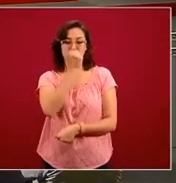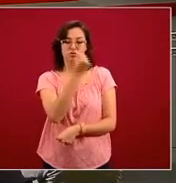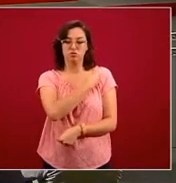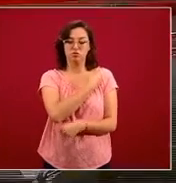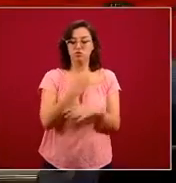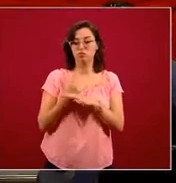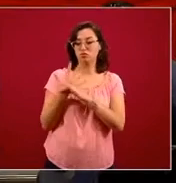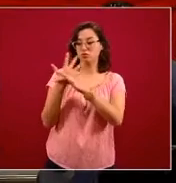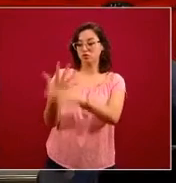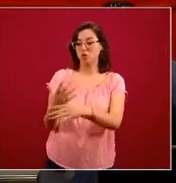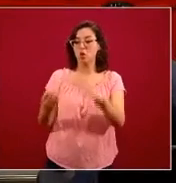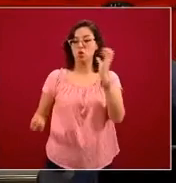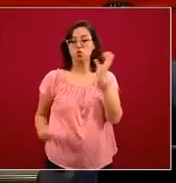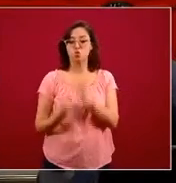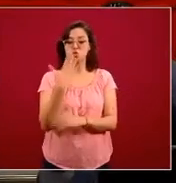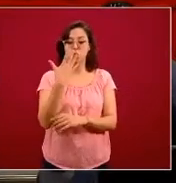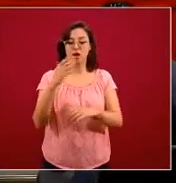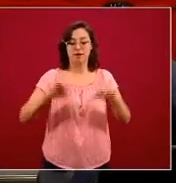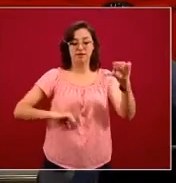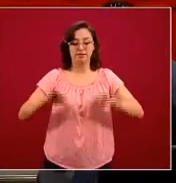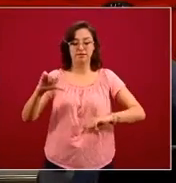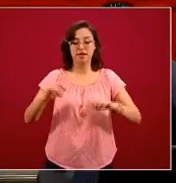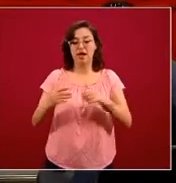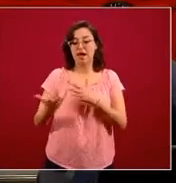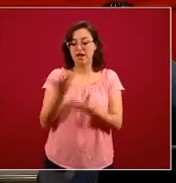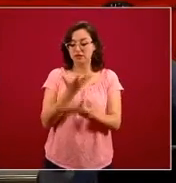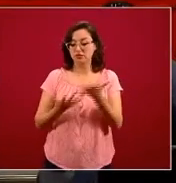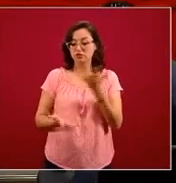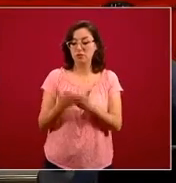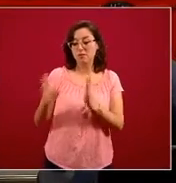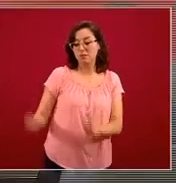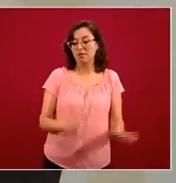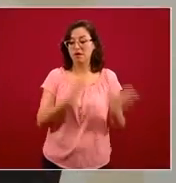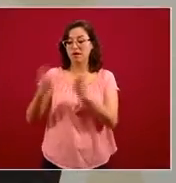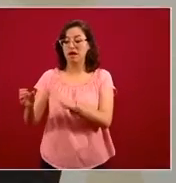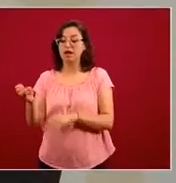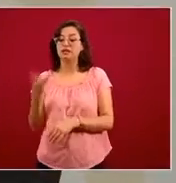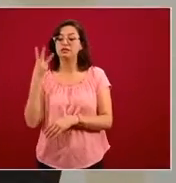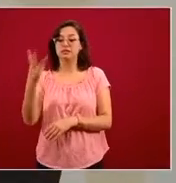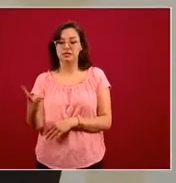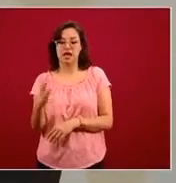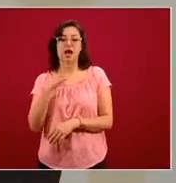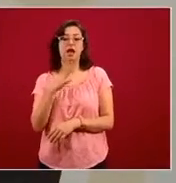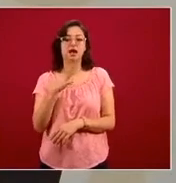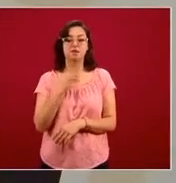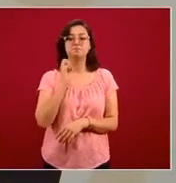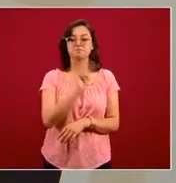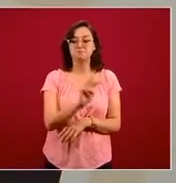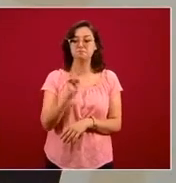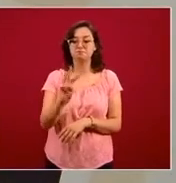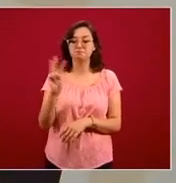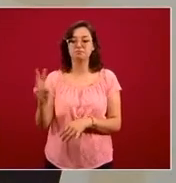published in the official Gazette of the Federation. We also have that